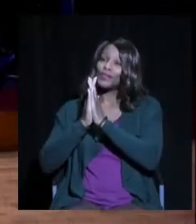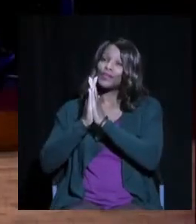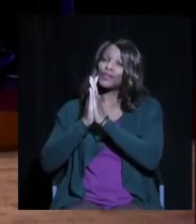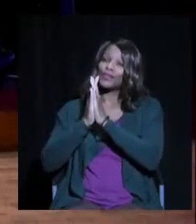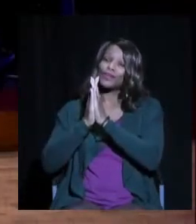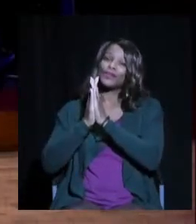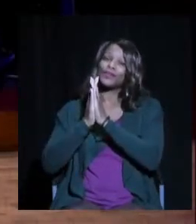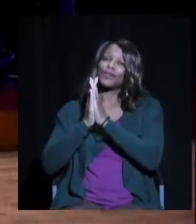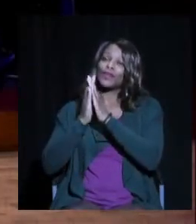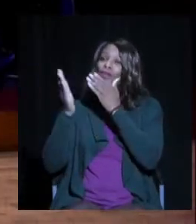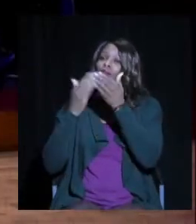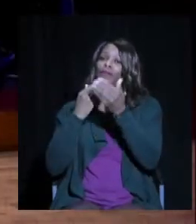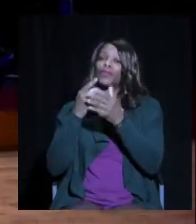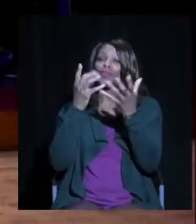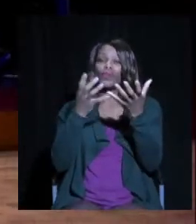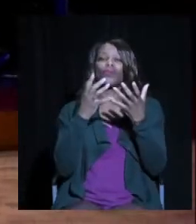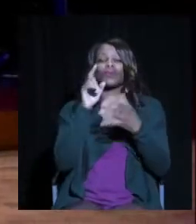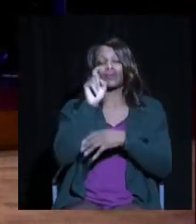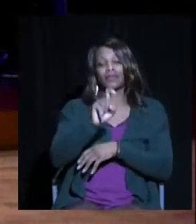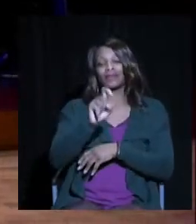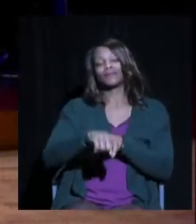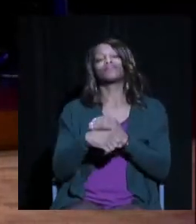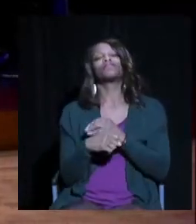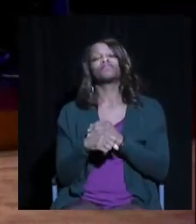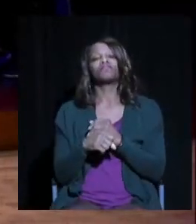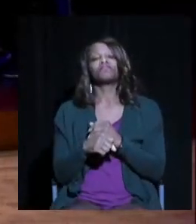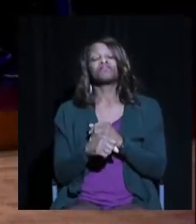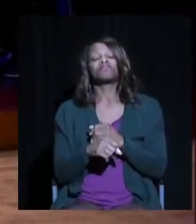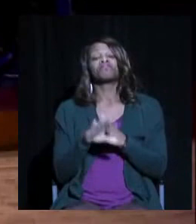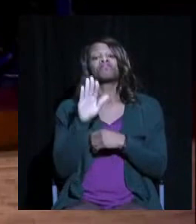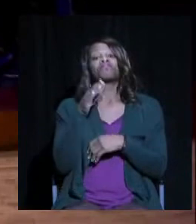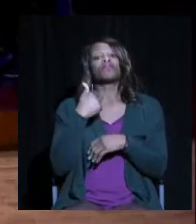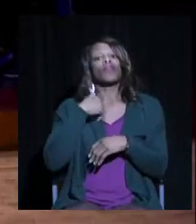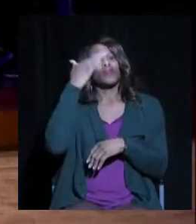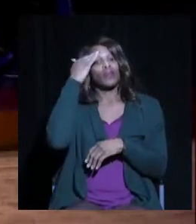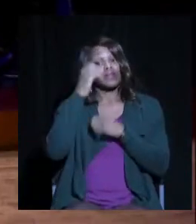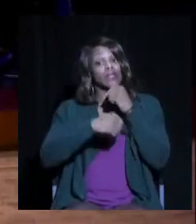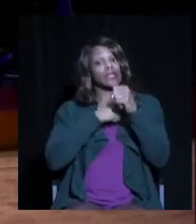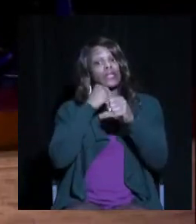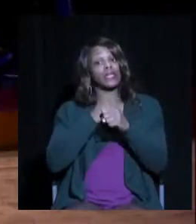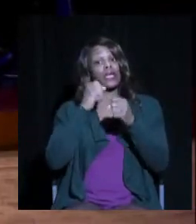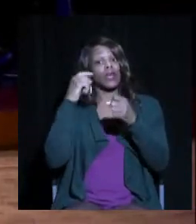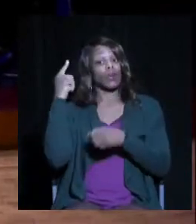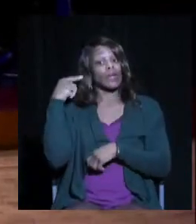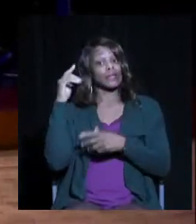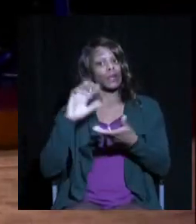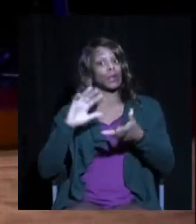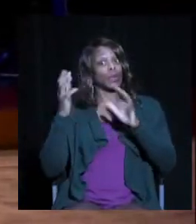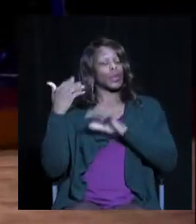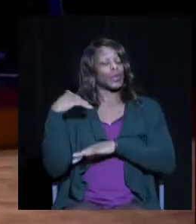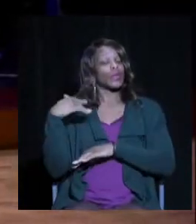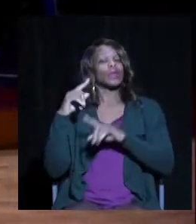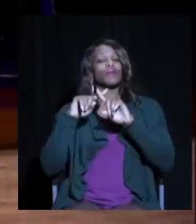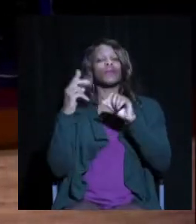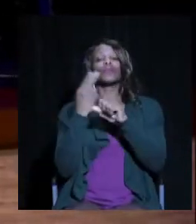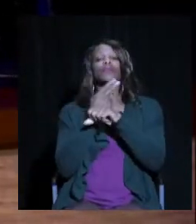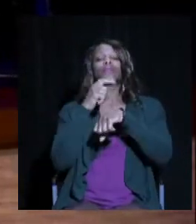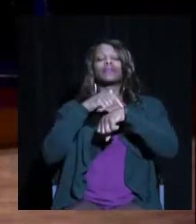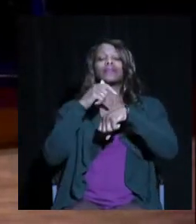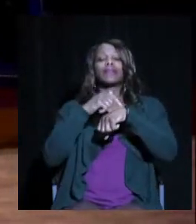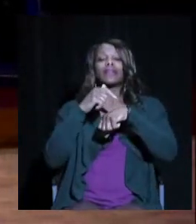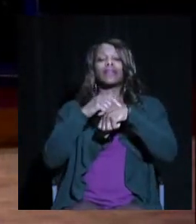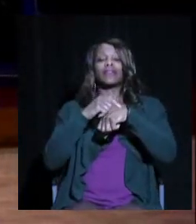asking him for what you want and what you need. Listen, now I know this year has been a little crazy. Let's take some time to get in